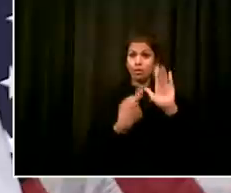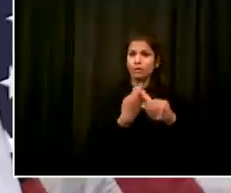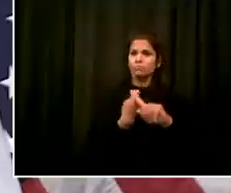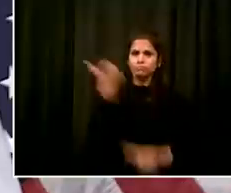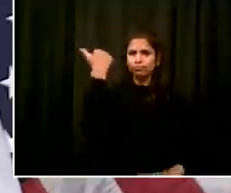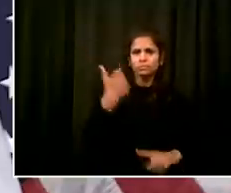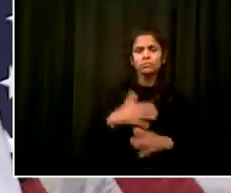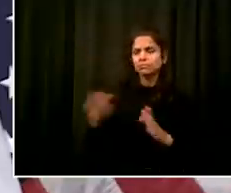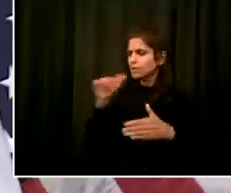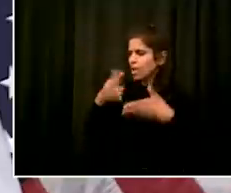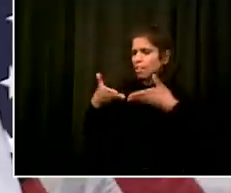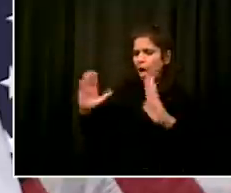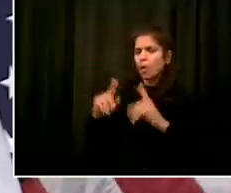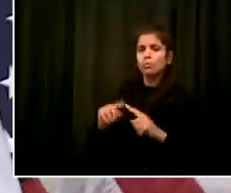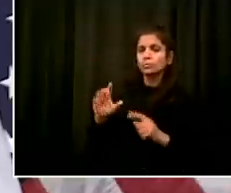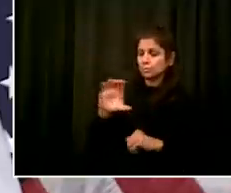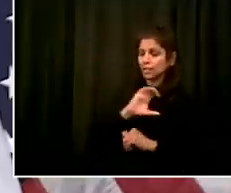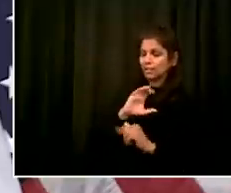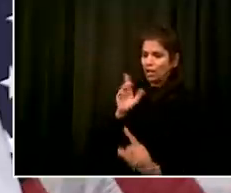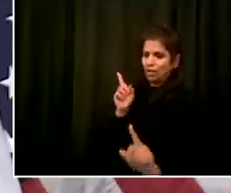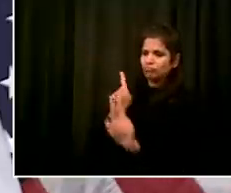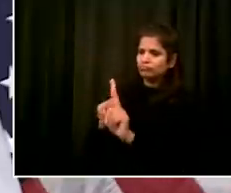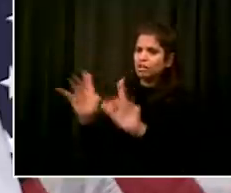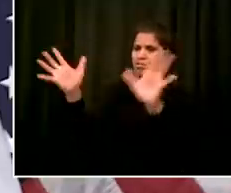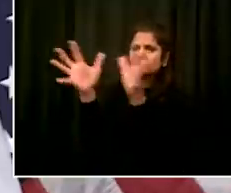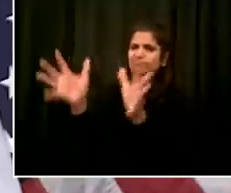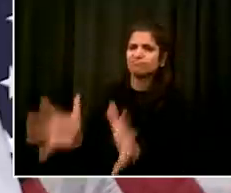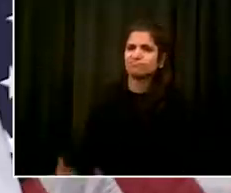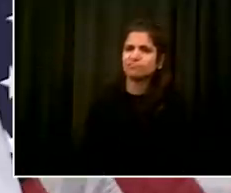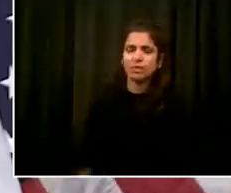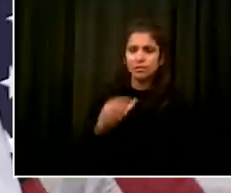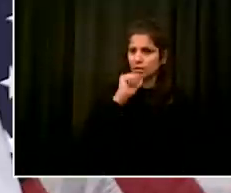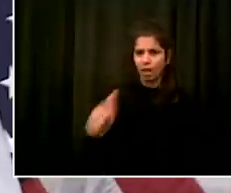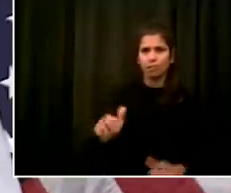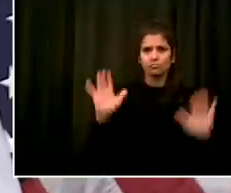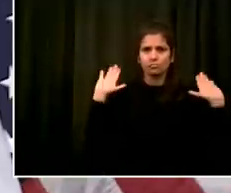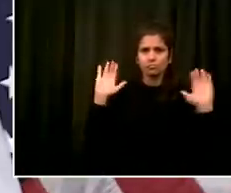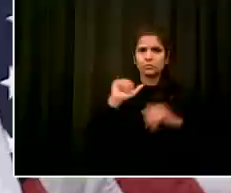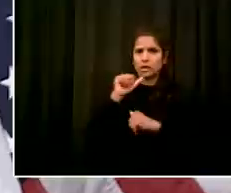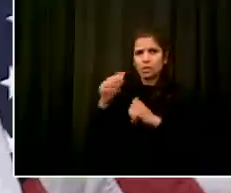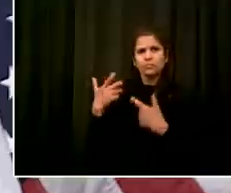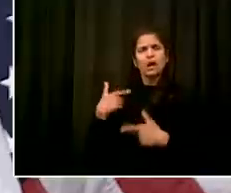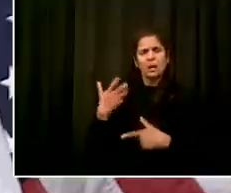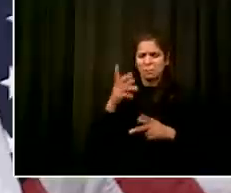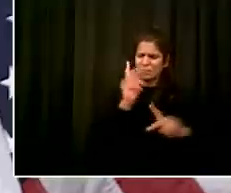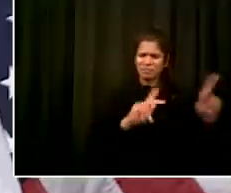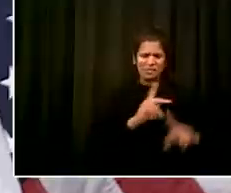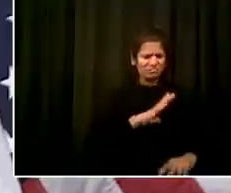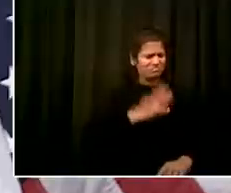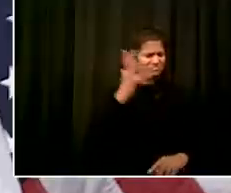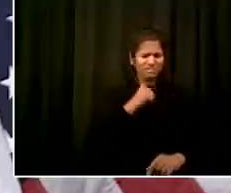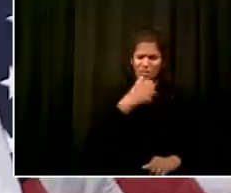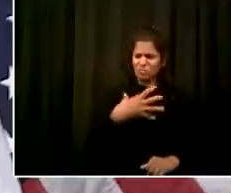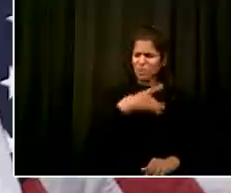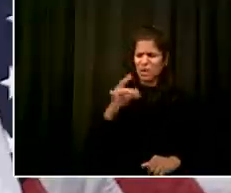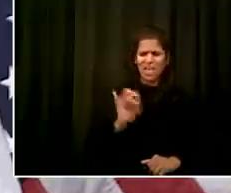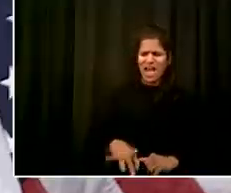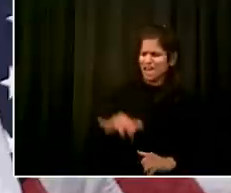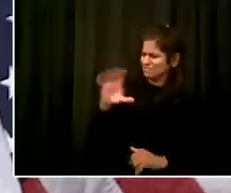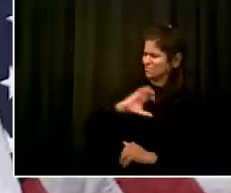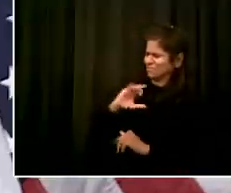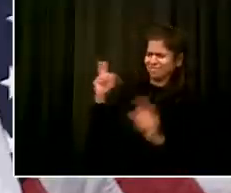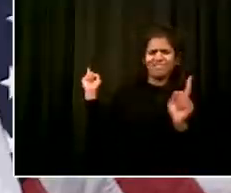together on neighborhood policing. We all agreed together to end marijuana arrests. We all agreed together to put body cameras on all